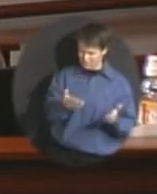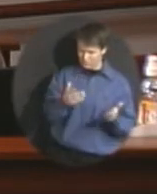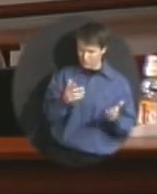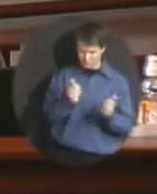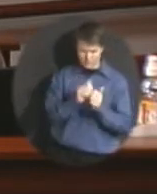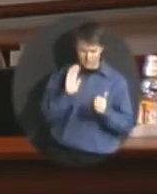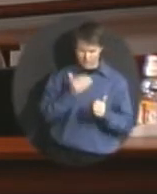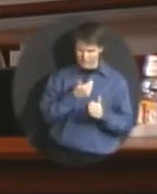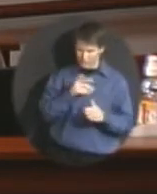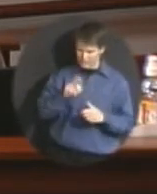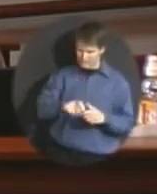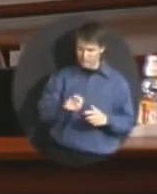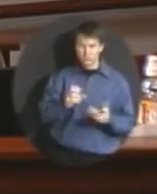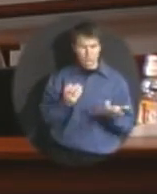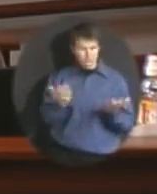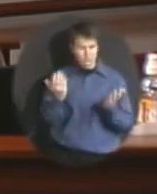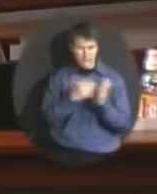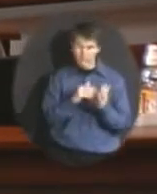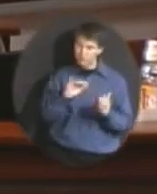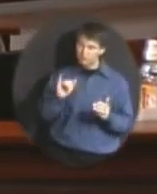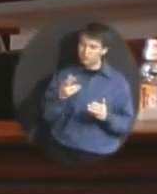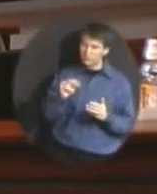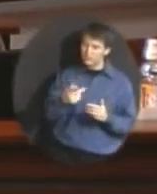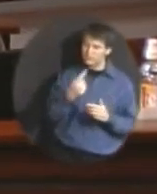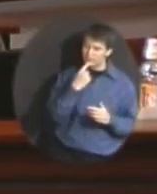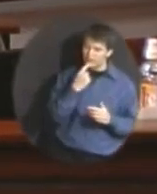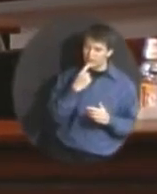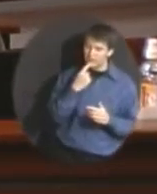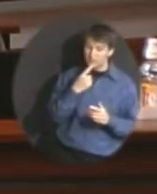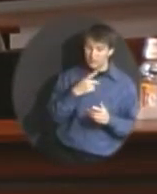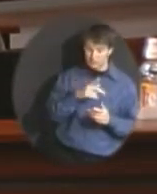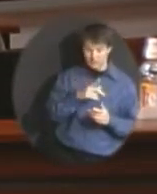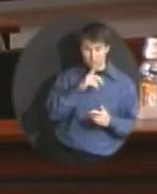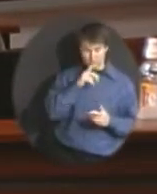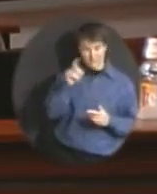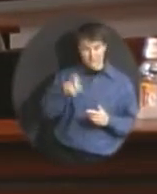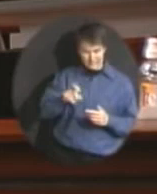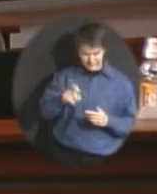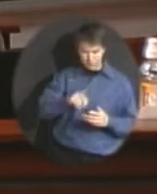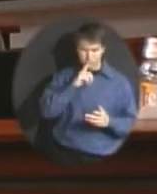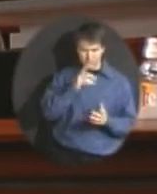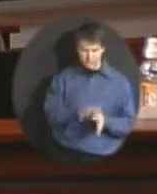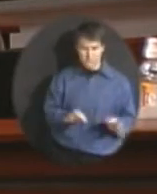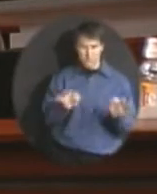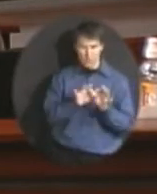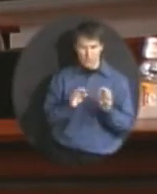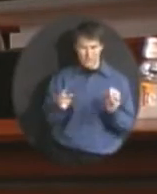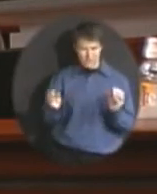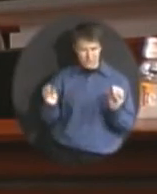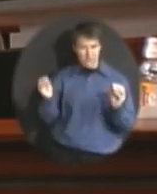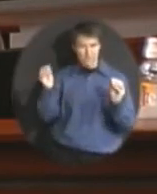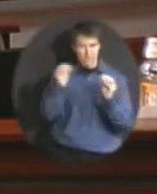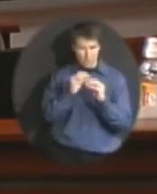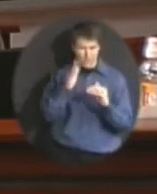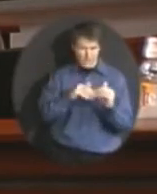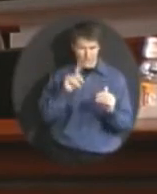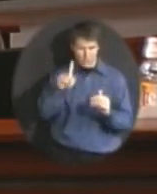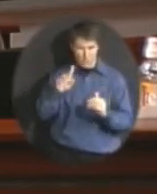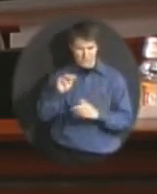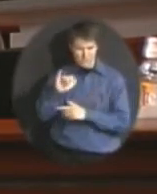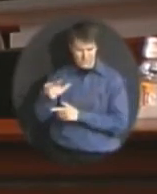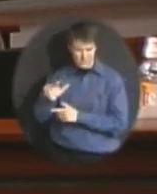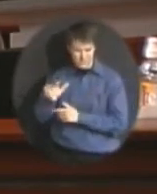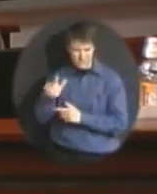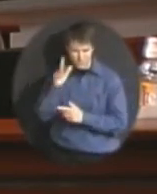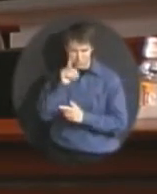so, again, as John said, the needs are tremendous, and it's so much more than 1 mill would gain us. We felt the balance